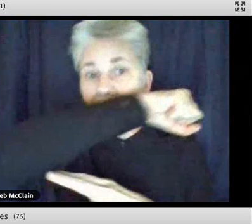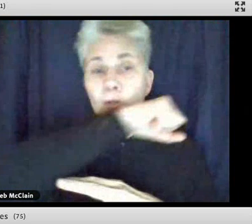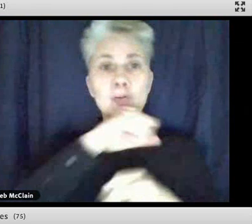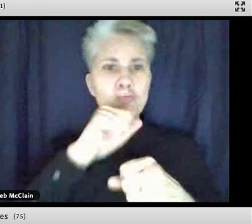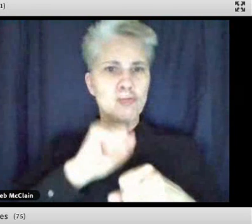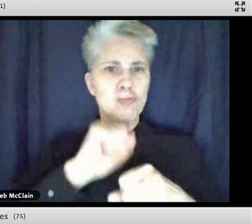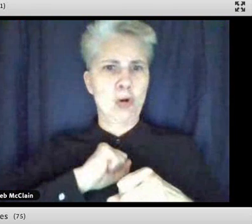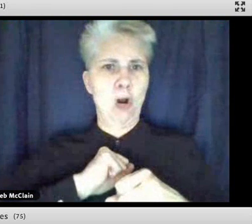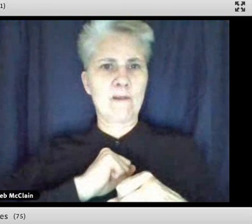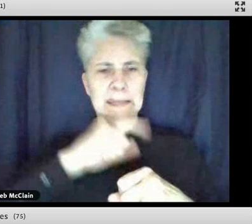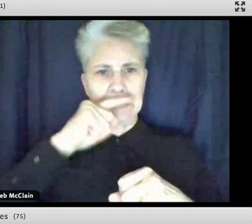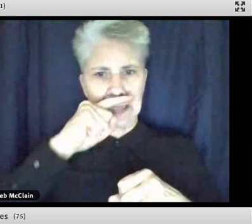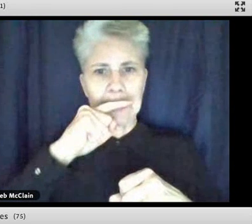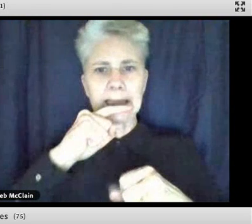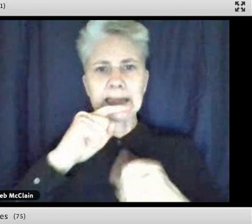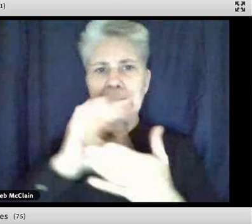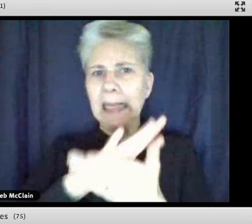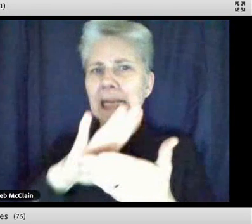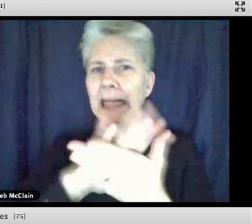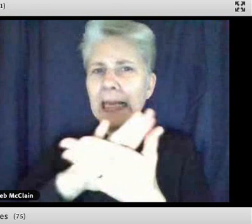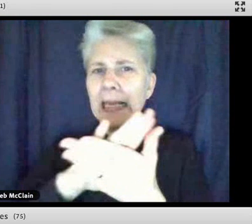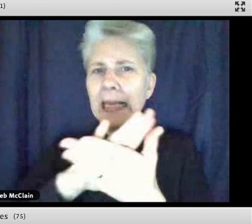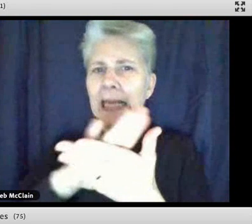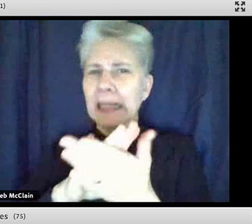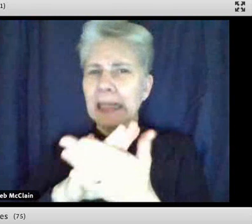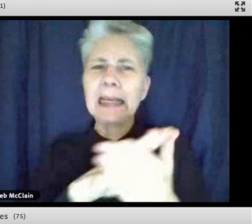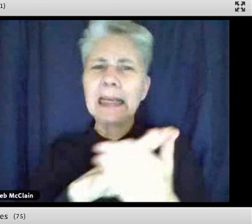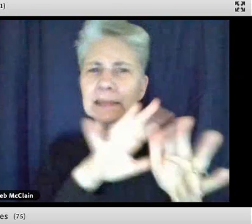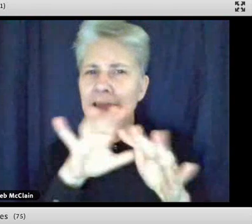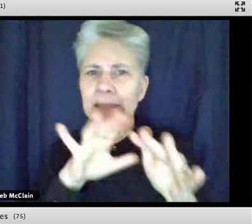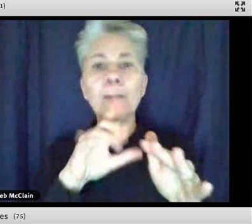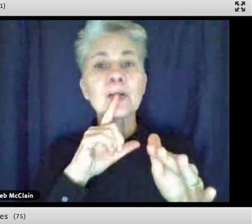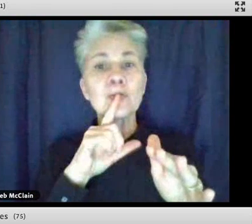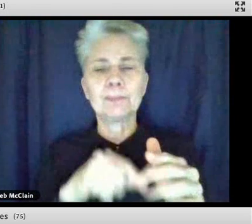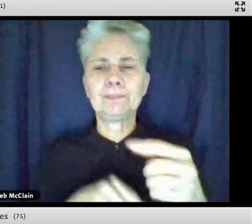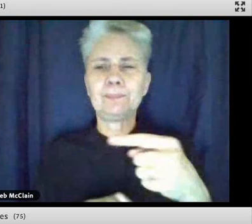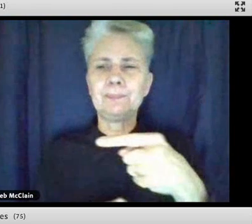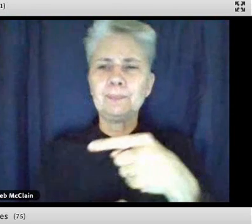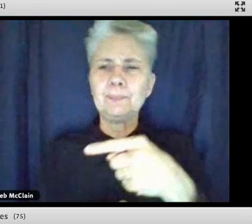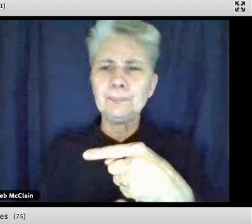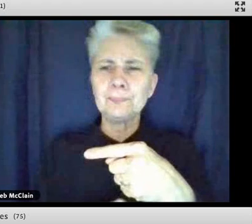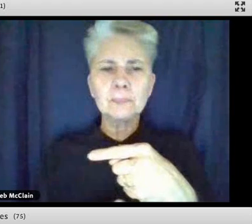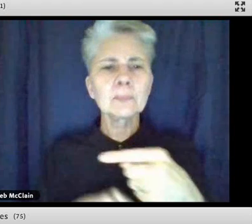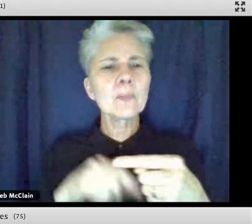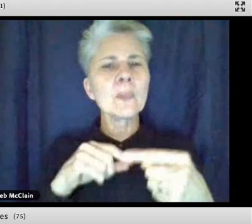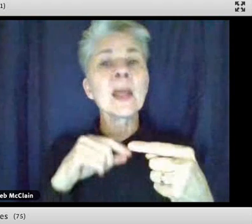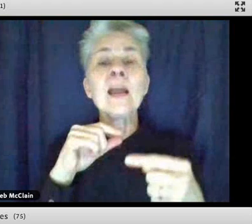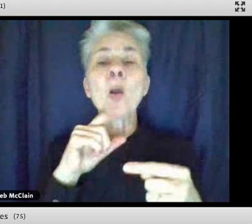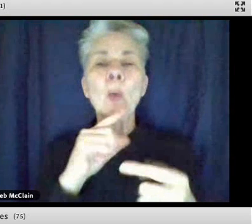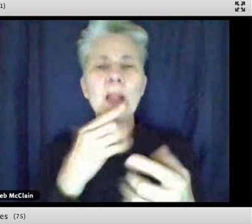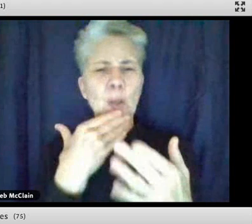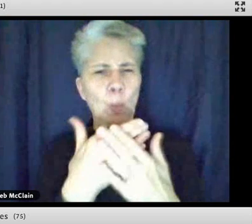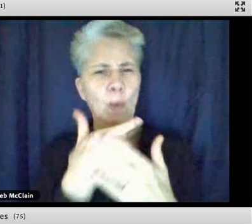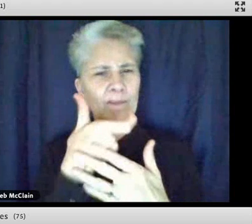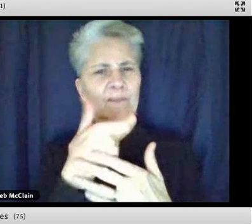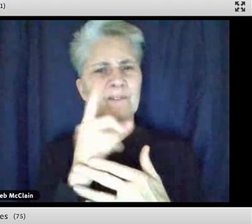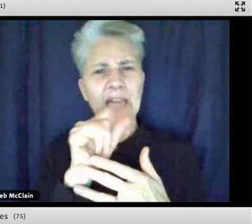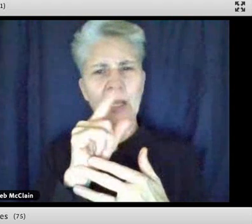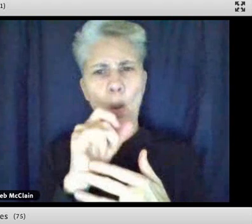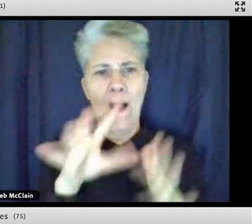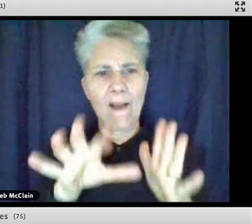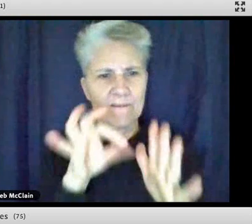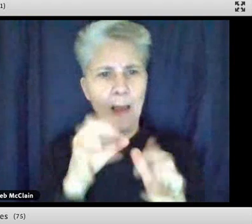sure you clean and disinfect things. So just a little bit about that. This is a really good video that I found. There's